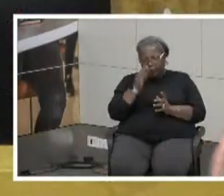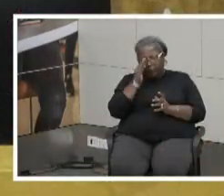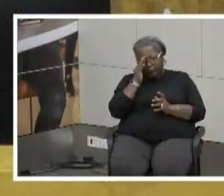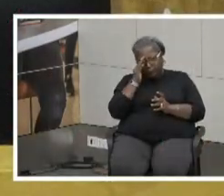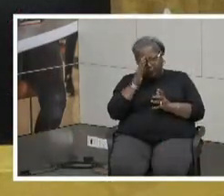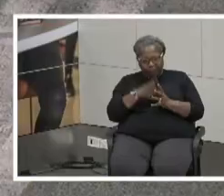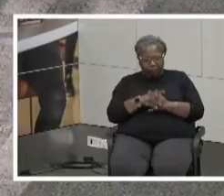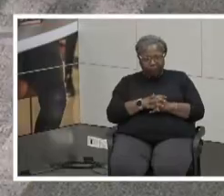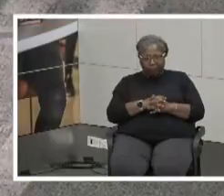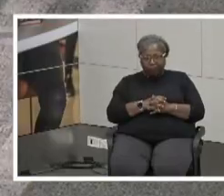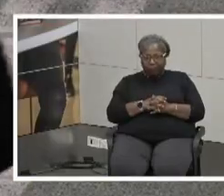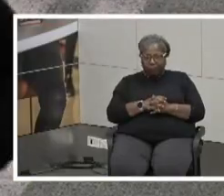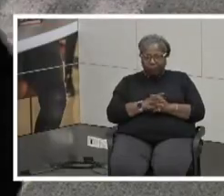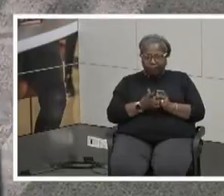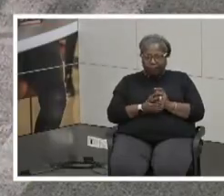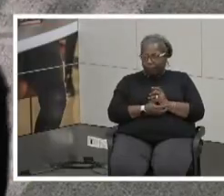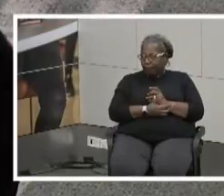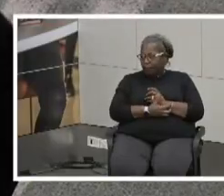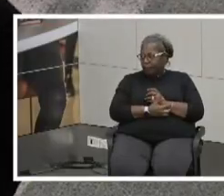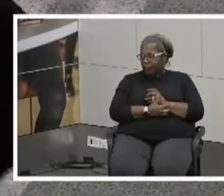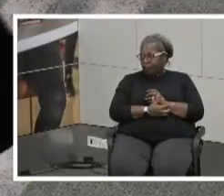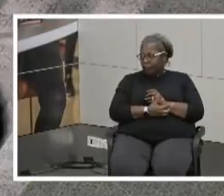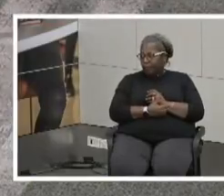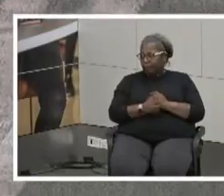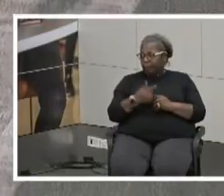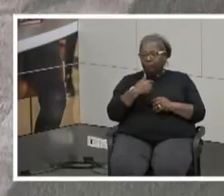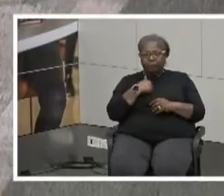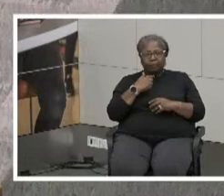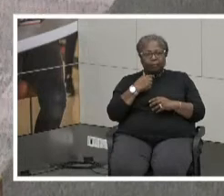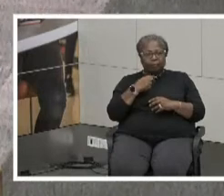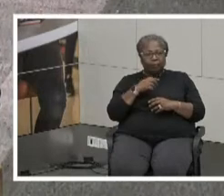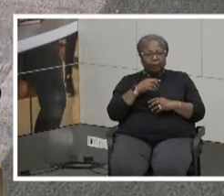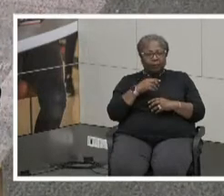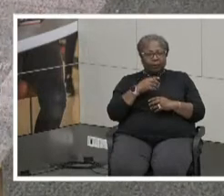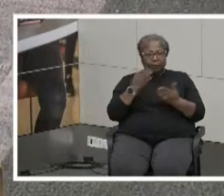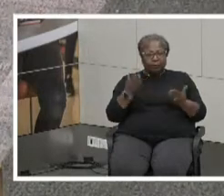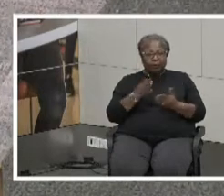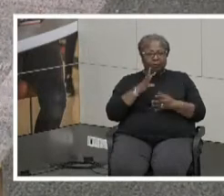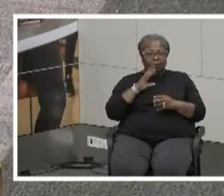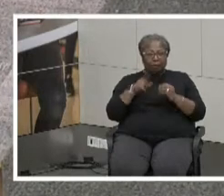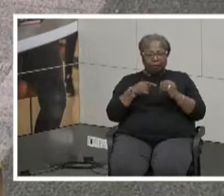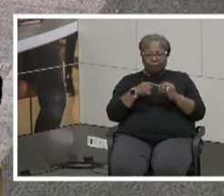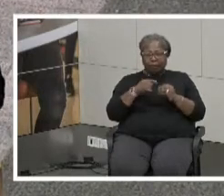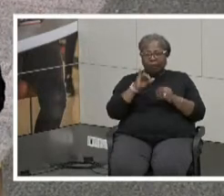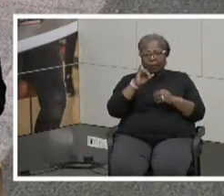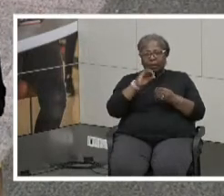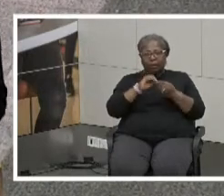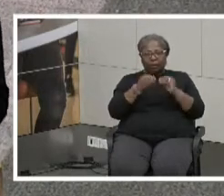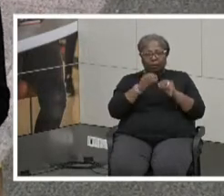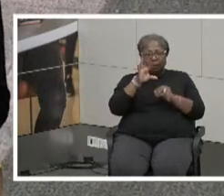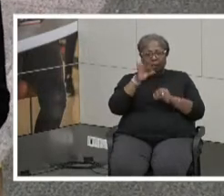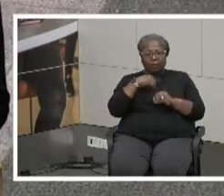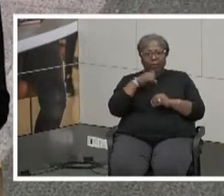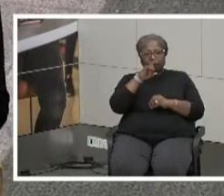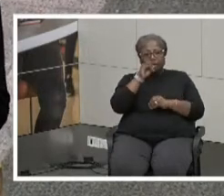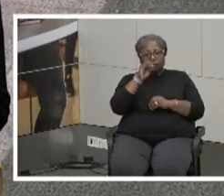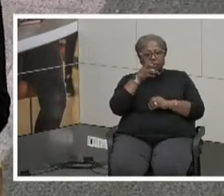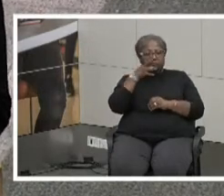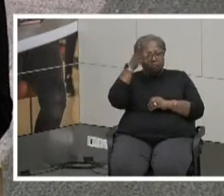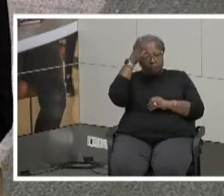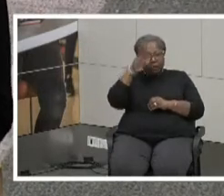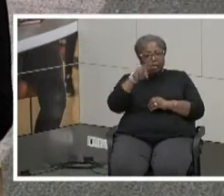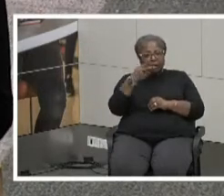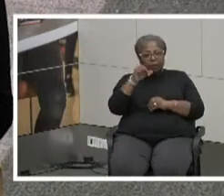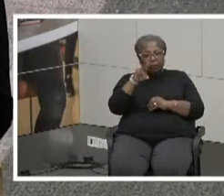you yes ma'am I'm Iris wle and I'm here to address agenda number nine I a Zone parent to a second